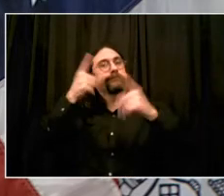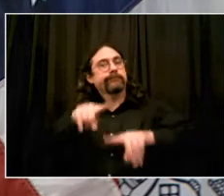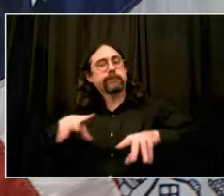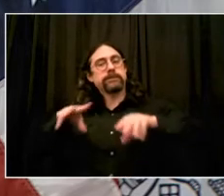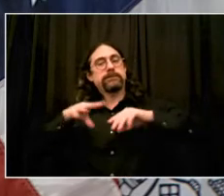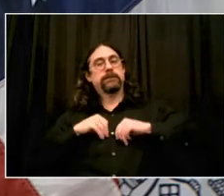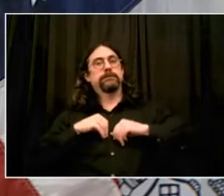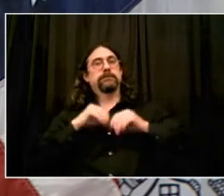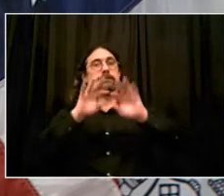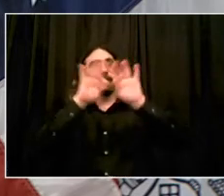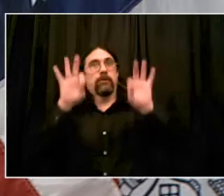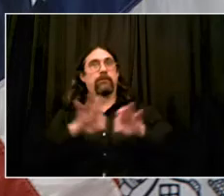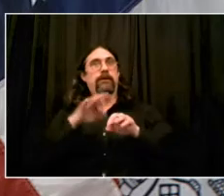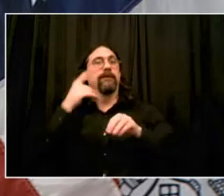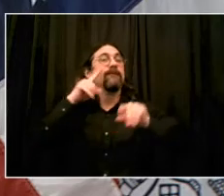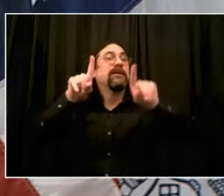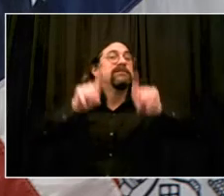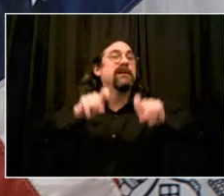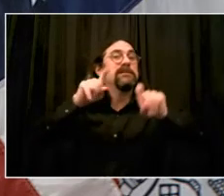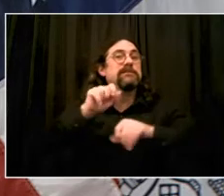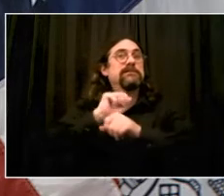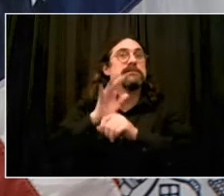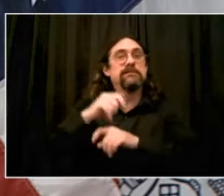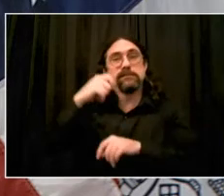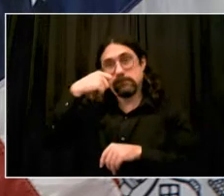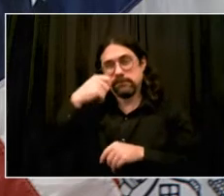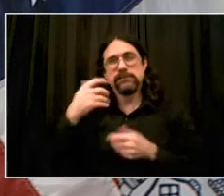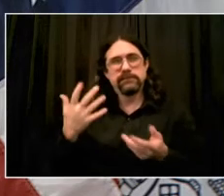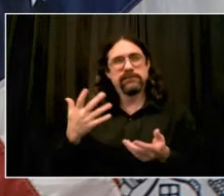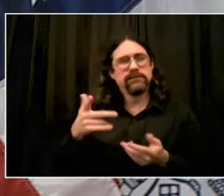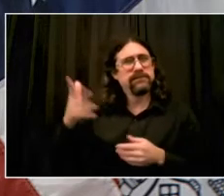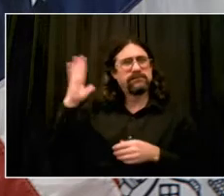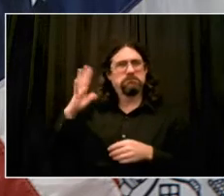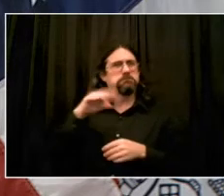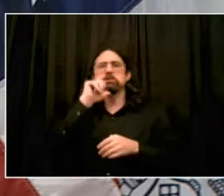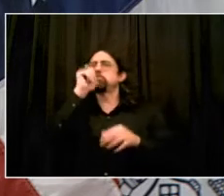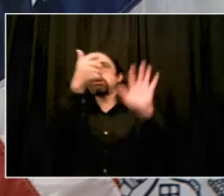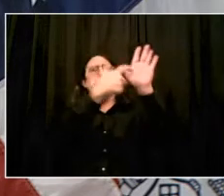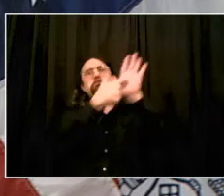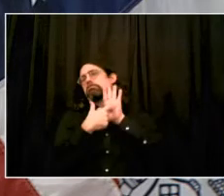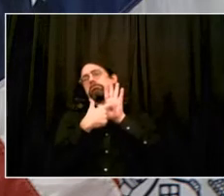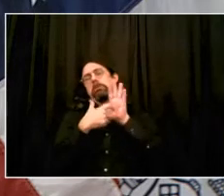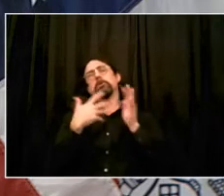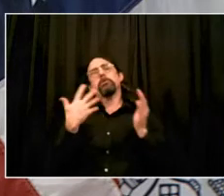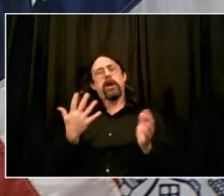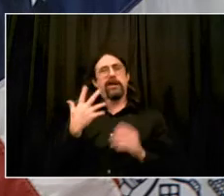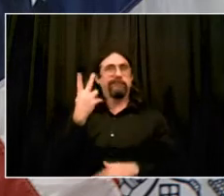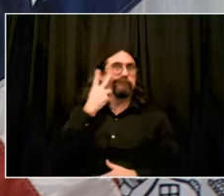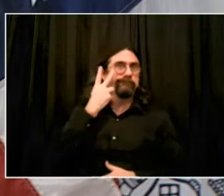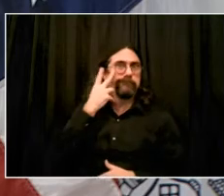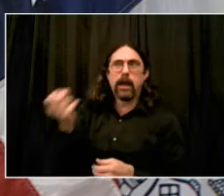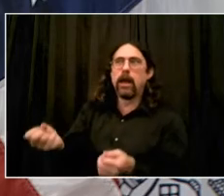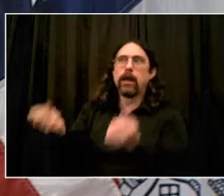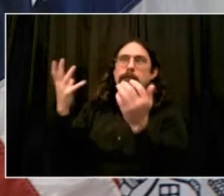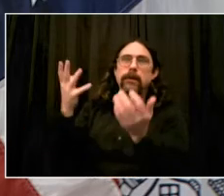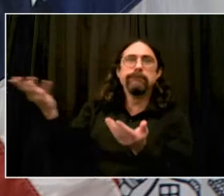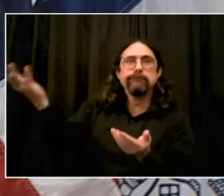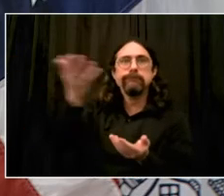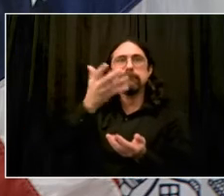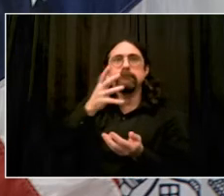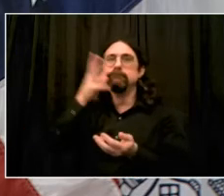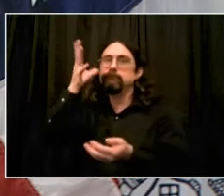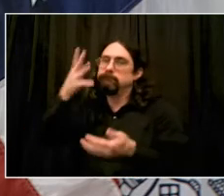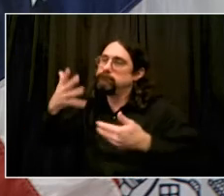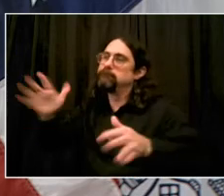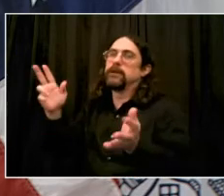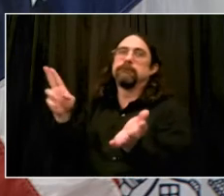months. If a child hasn't shown up, or has only shown up very occasionally, it's